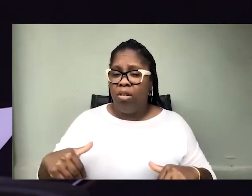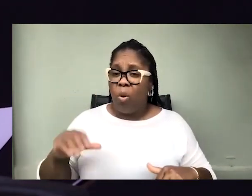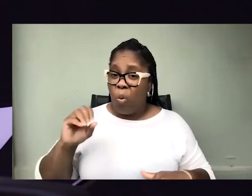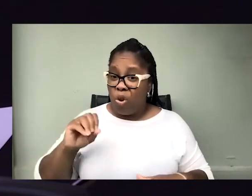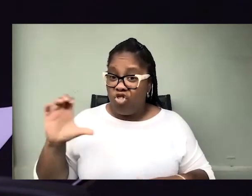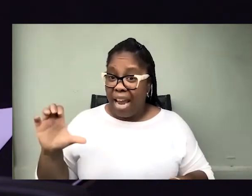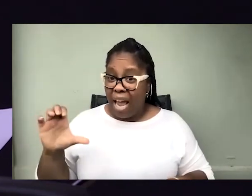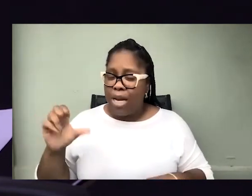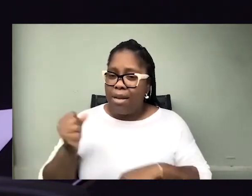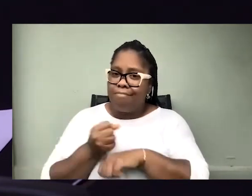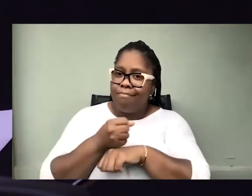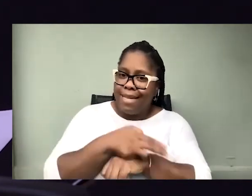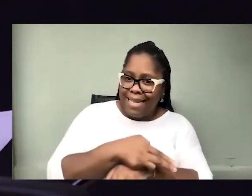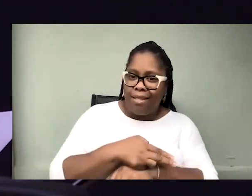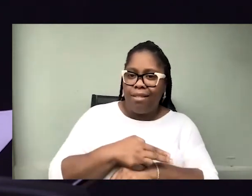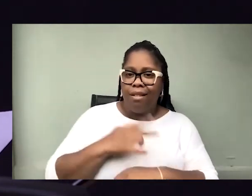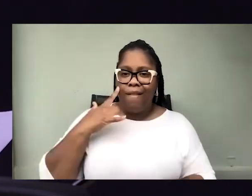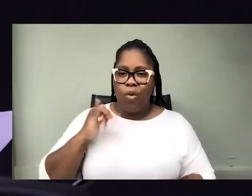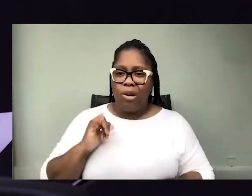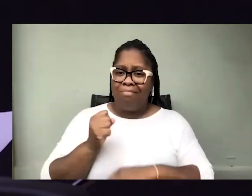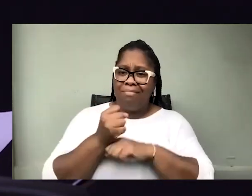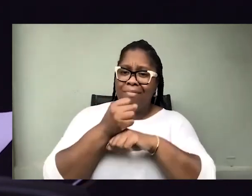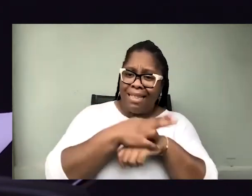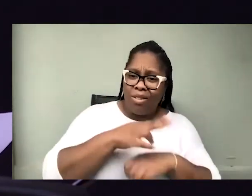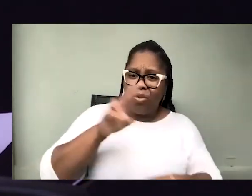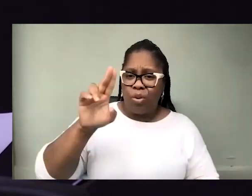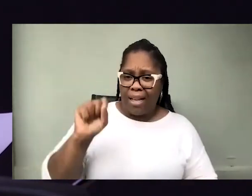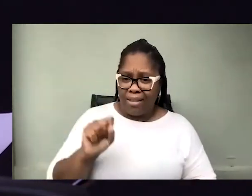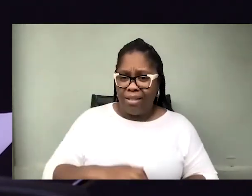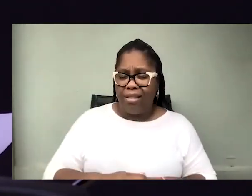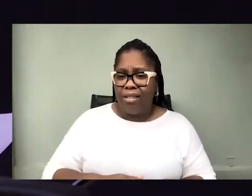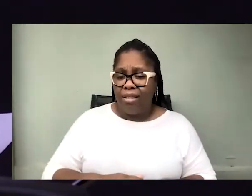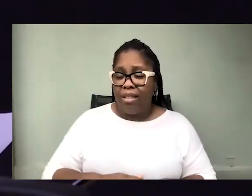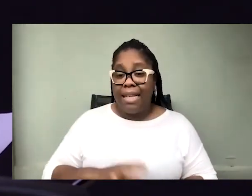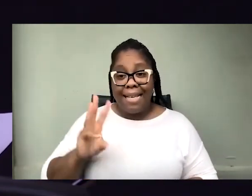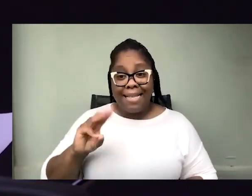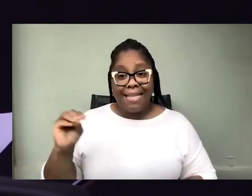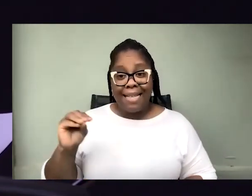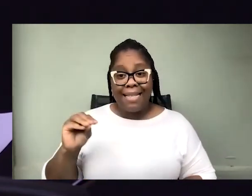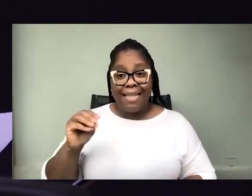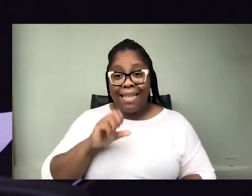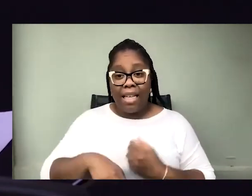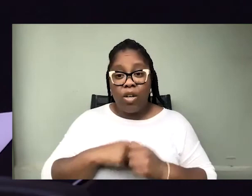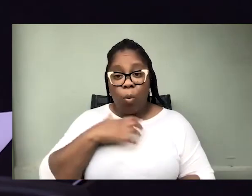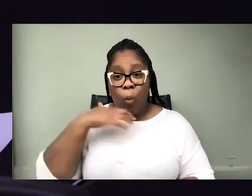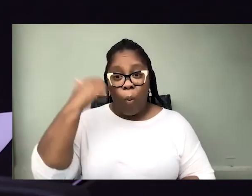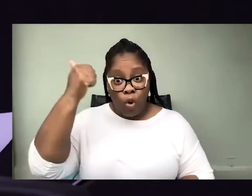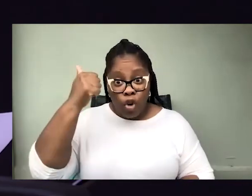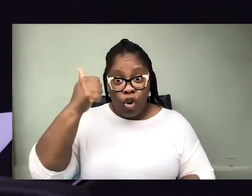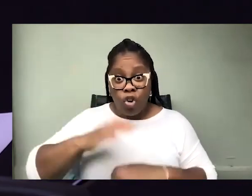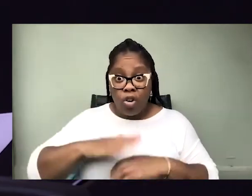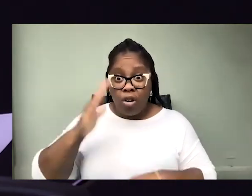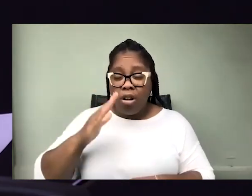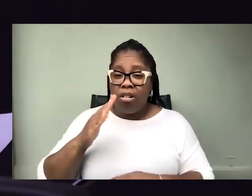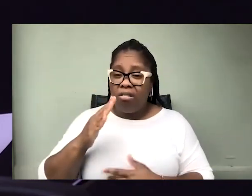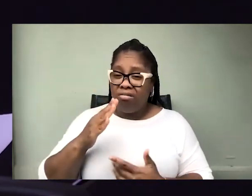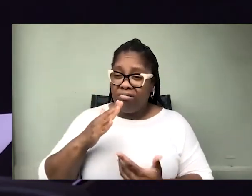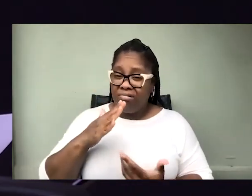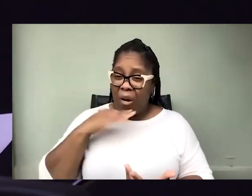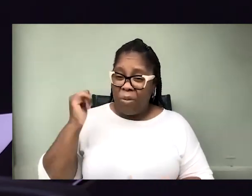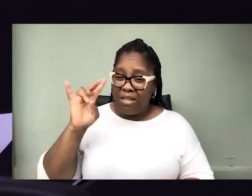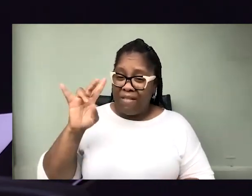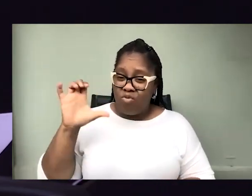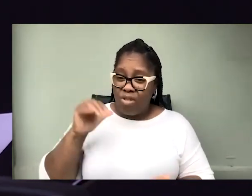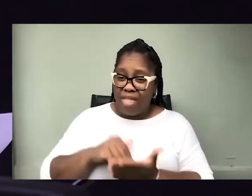of percentage of increase. The 60 and older population in Orange County is nearly 700,000 people, and that